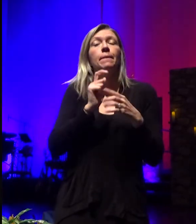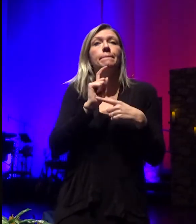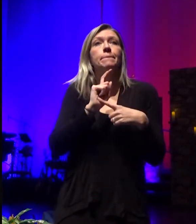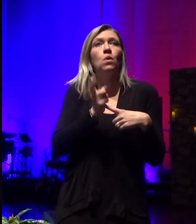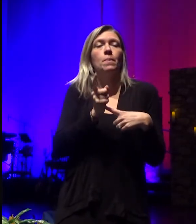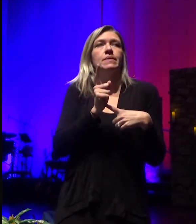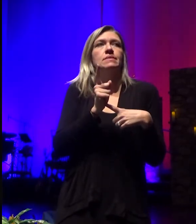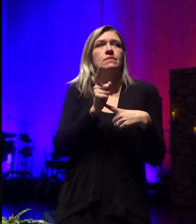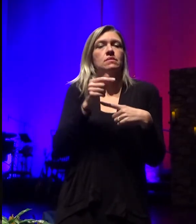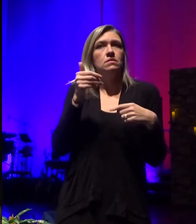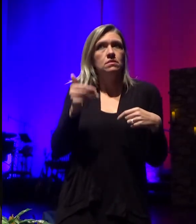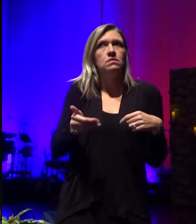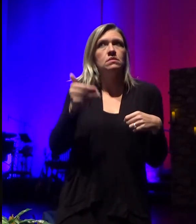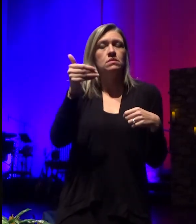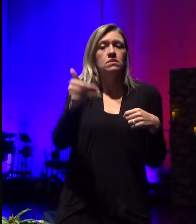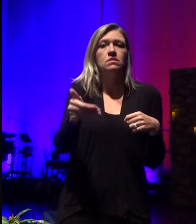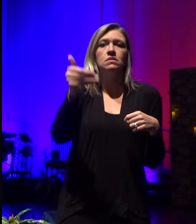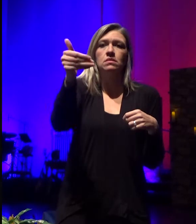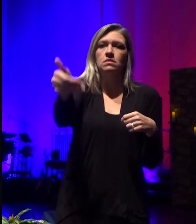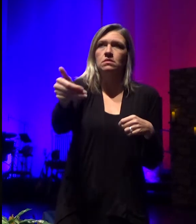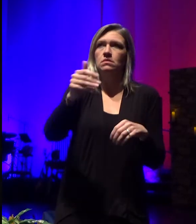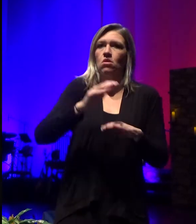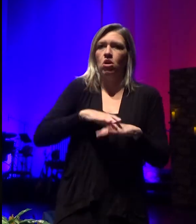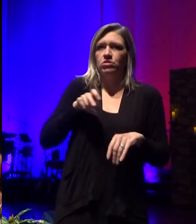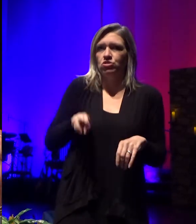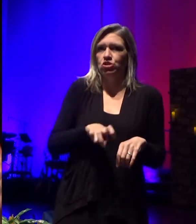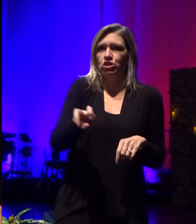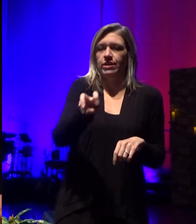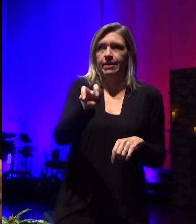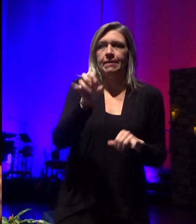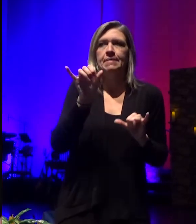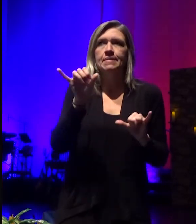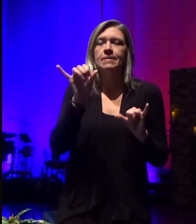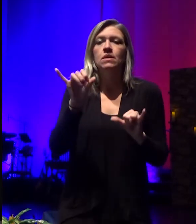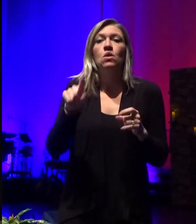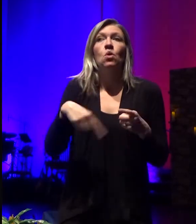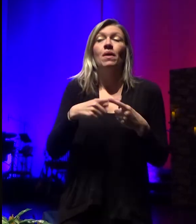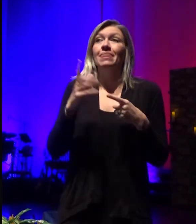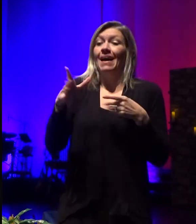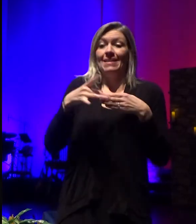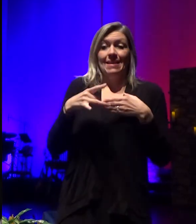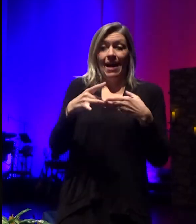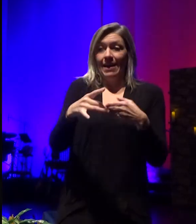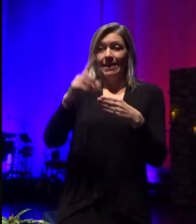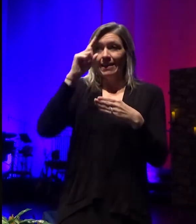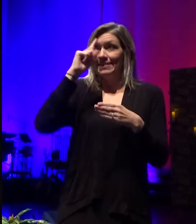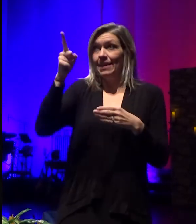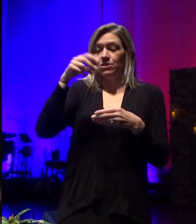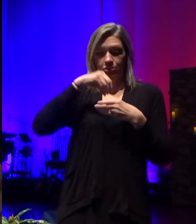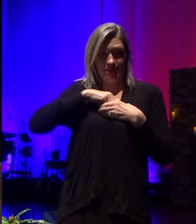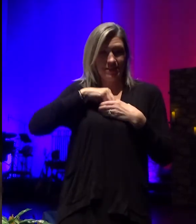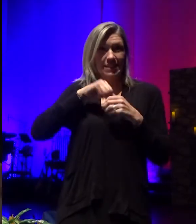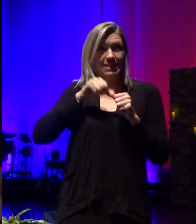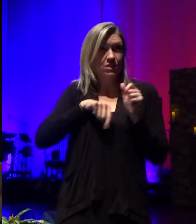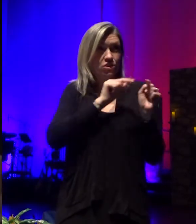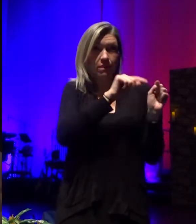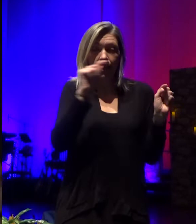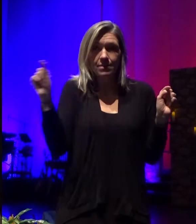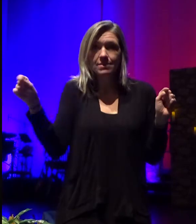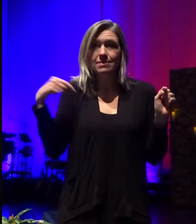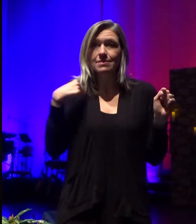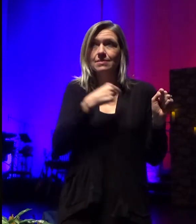moments on our journey when the guiding intelligence within every one of us